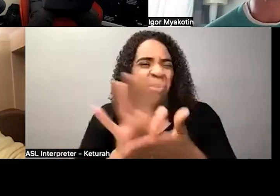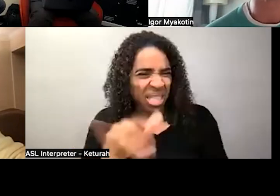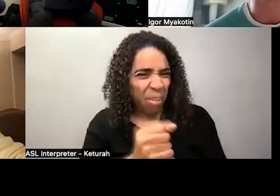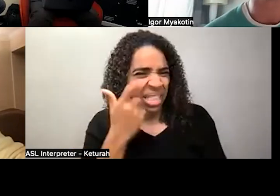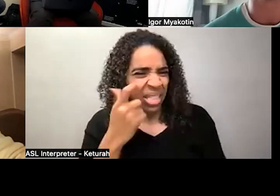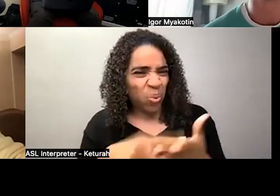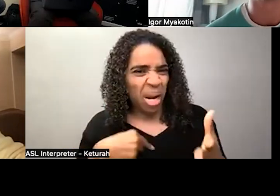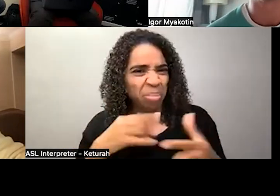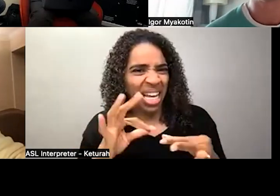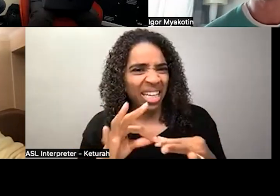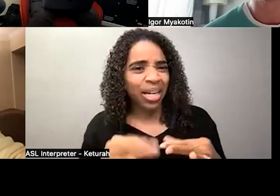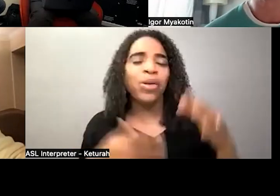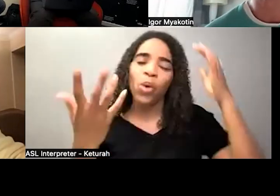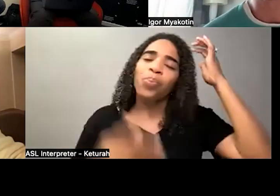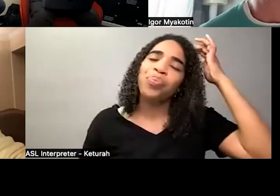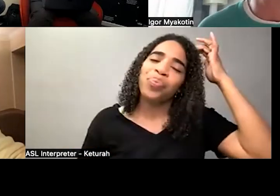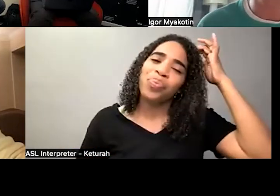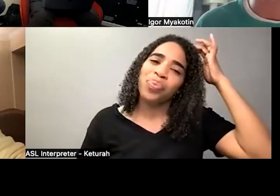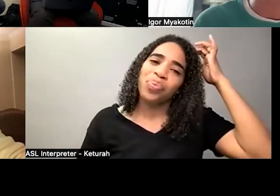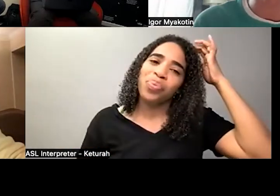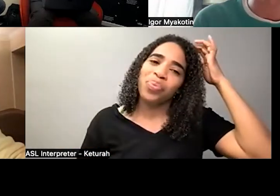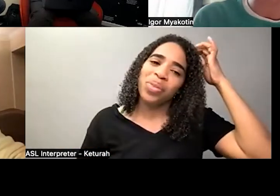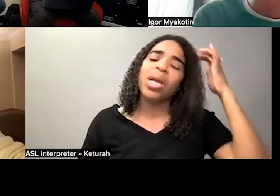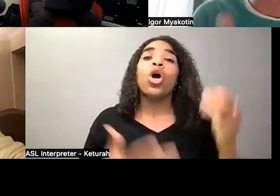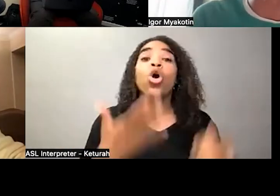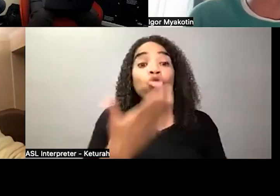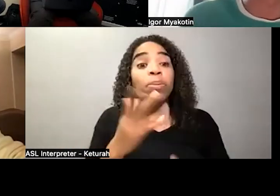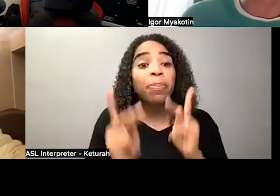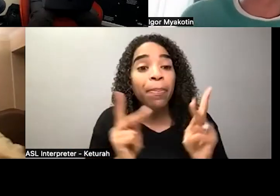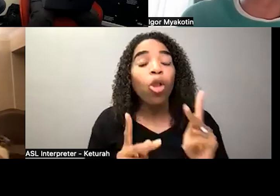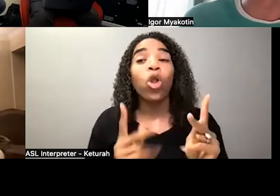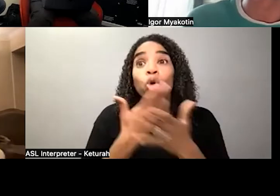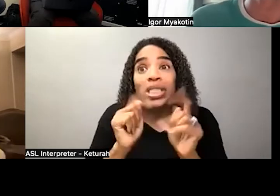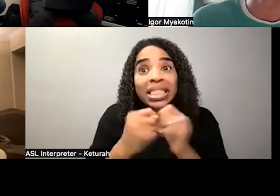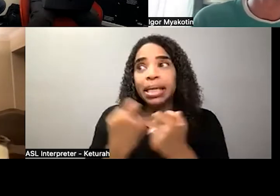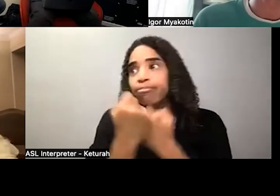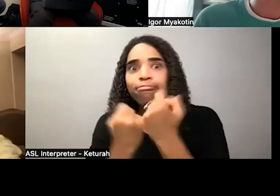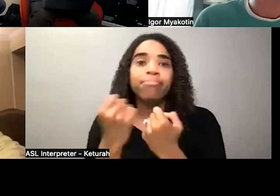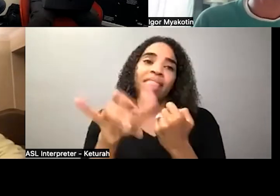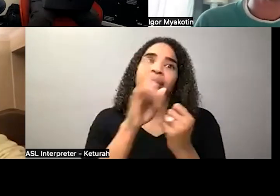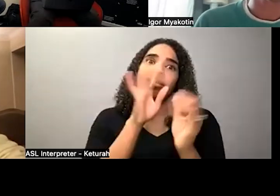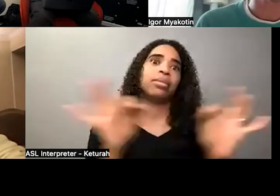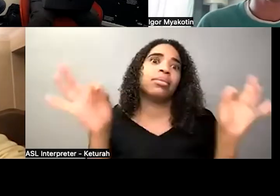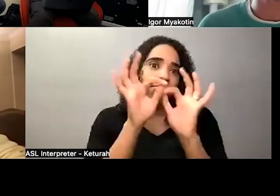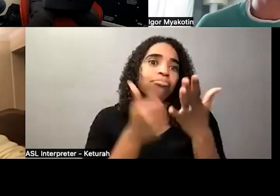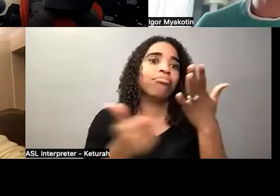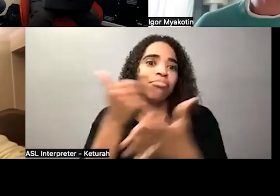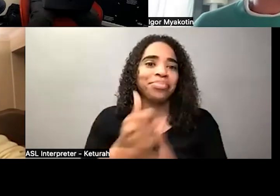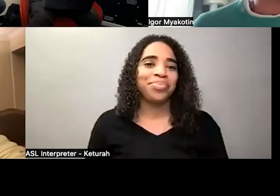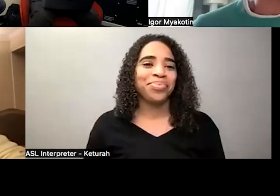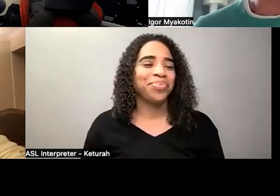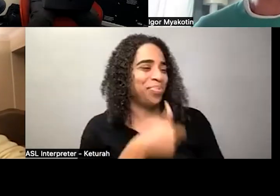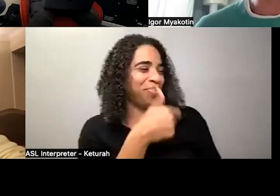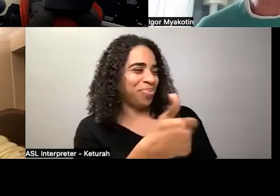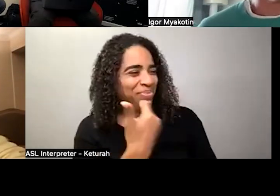what I'm saying. But yeah, having really good people around you is very important. Yeah,